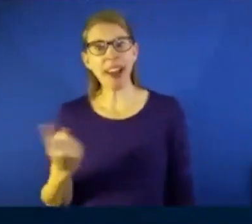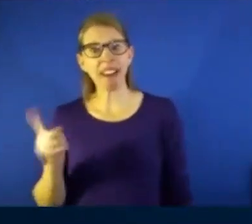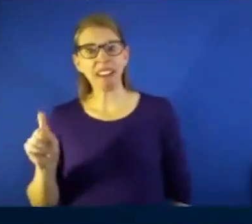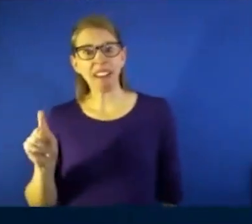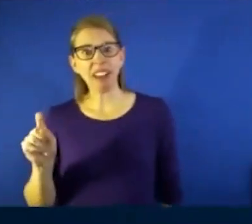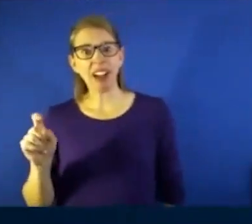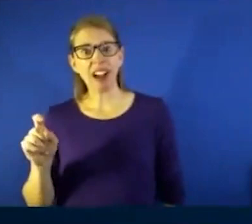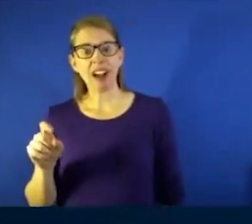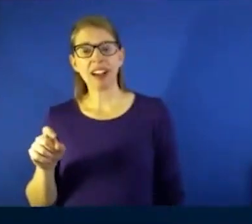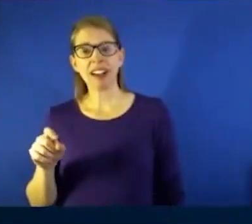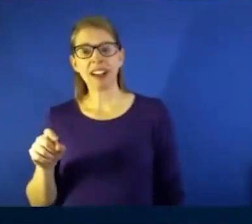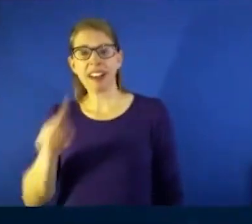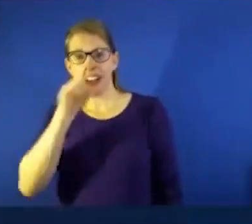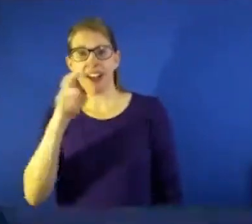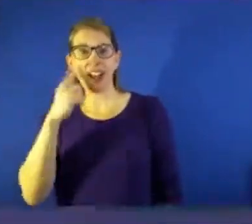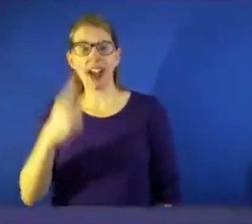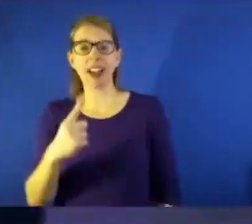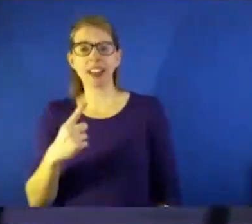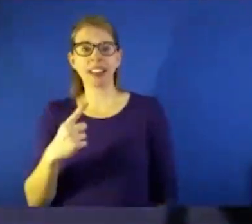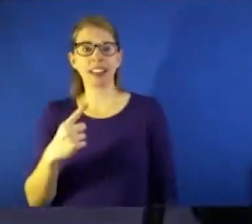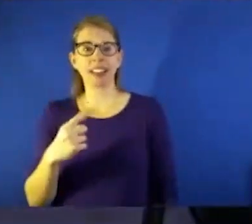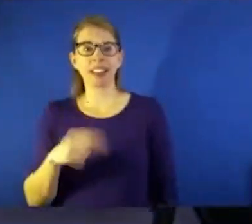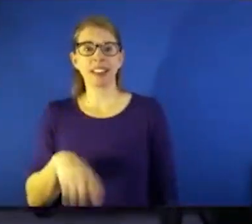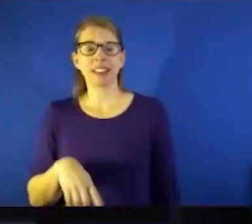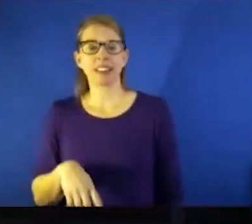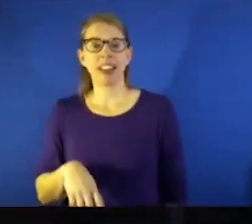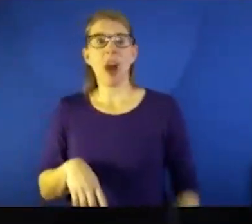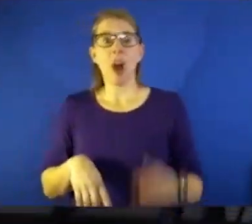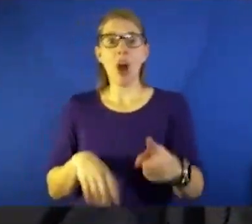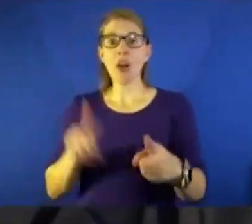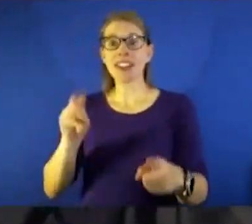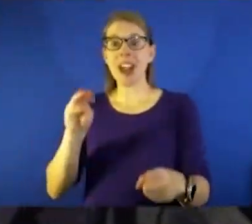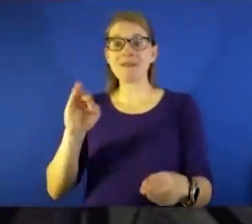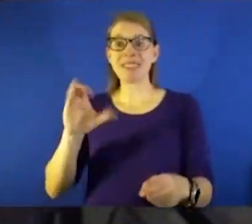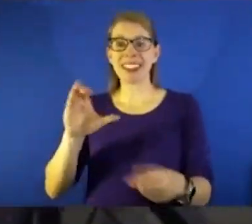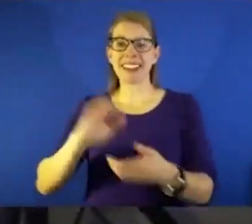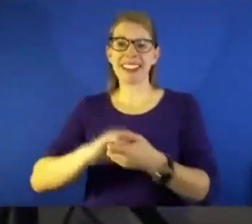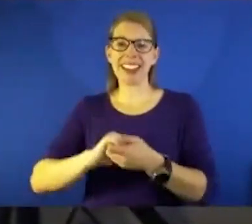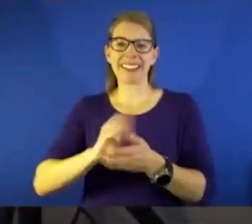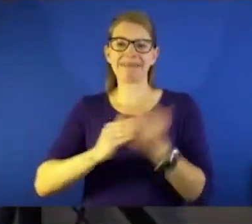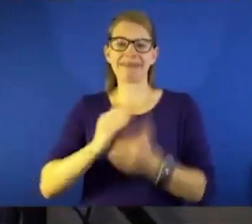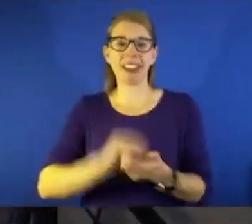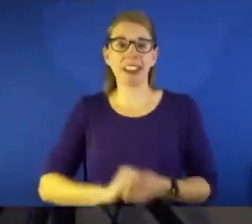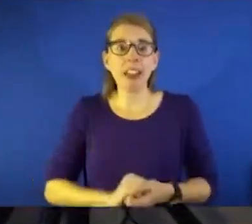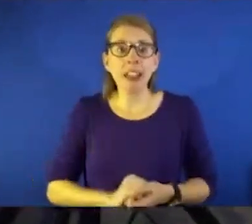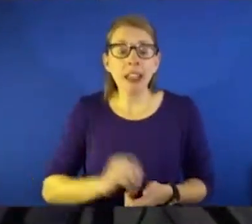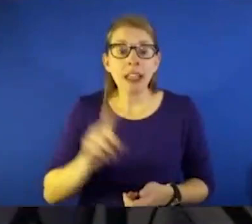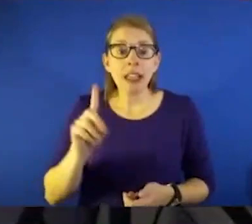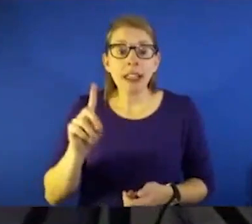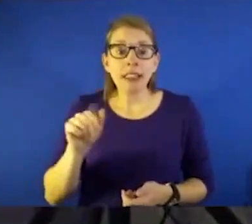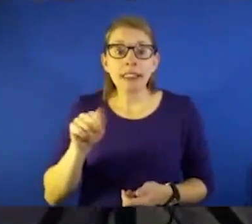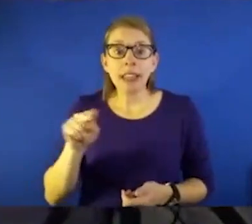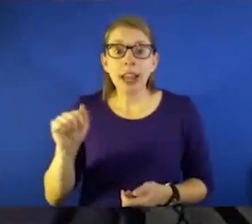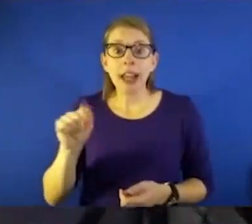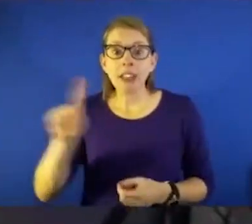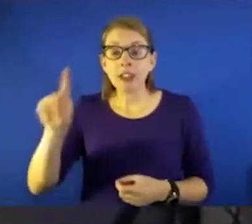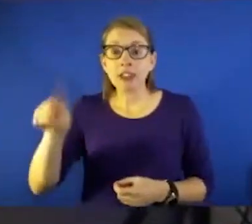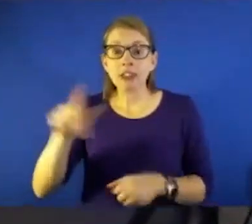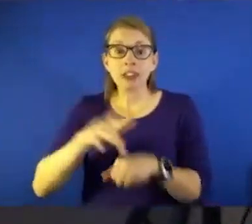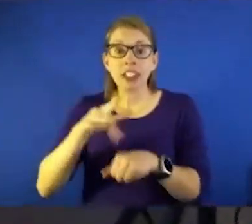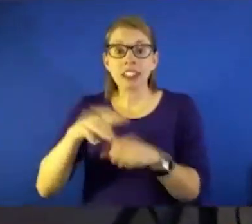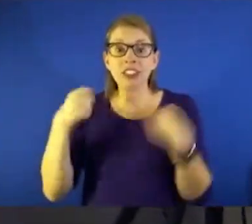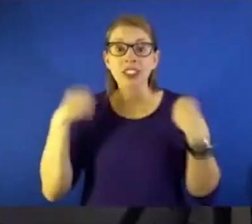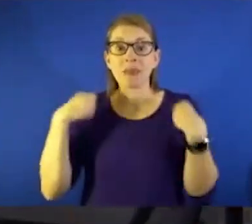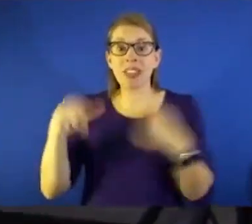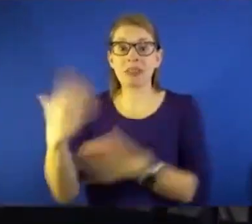wanted Hold to his take a hand. shirt off. I know what's going on there. All right. Okay. Dana, did you make it to the gym this morning? No. No. I've been We